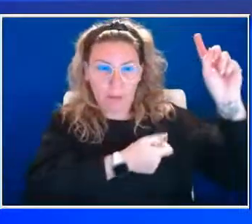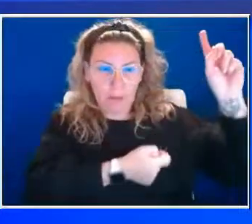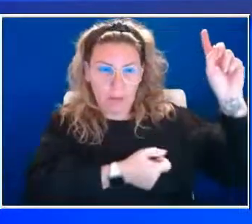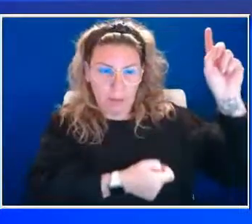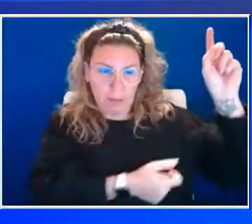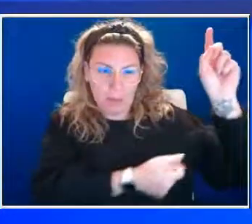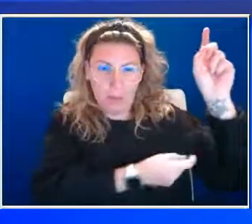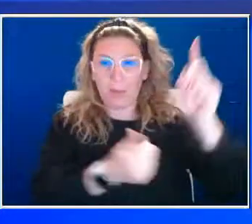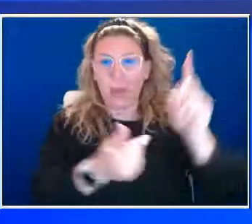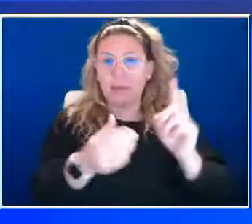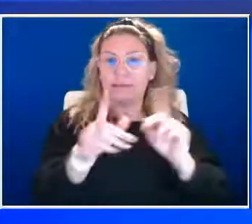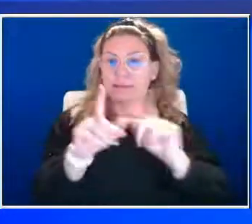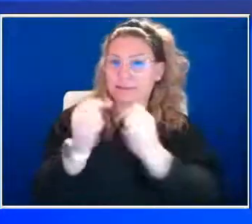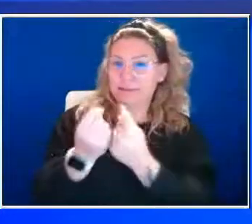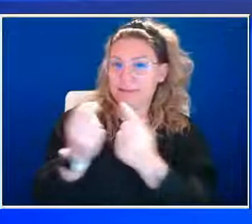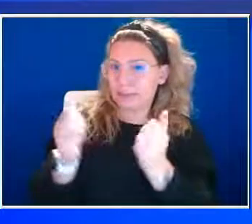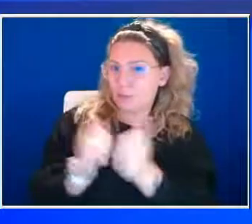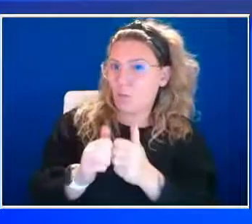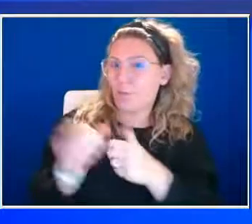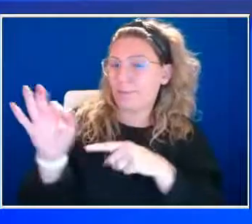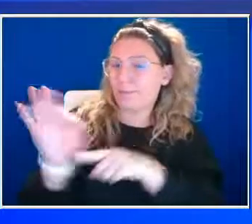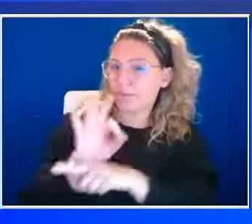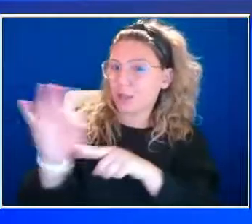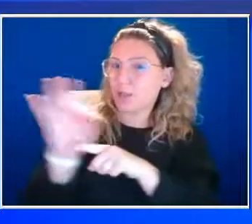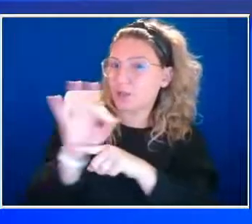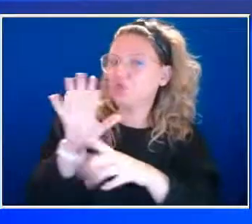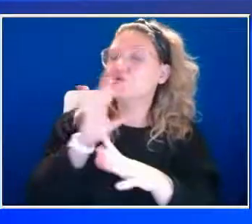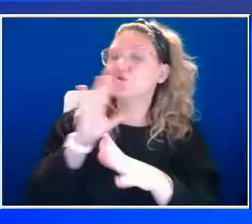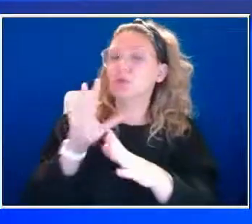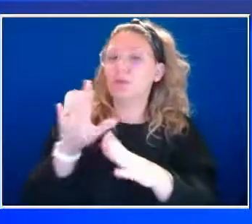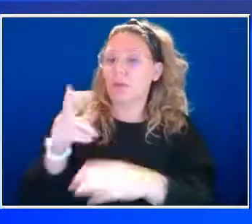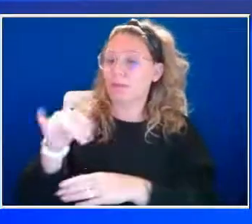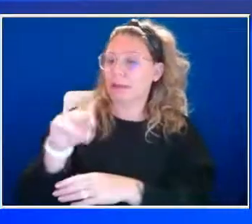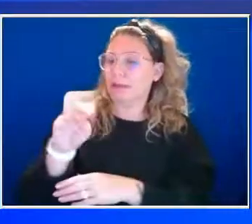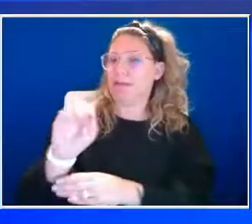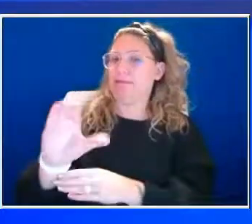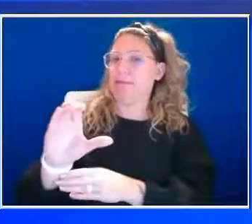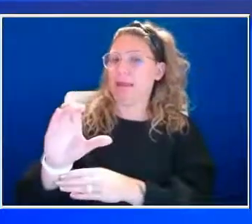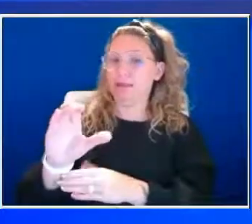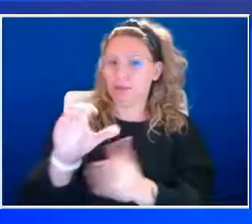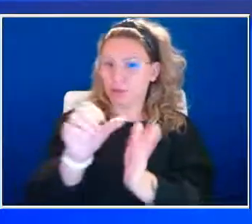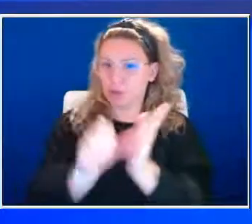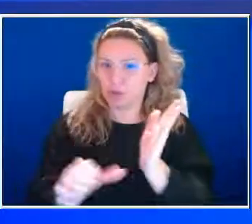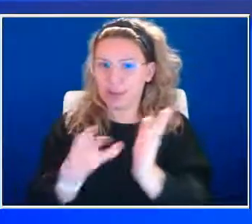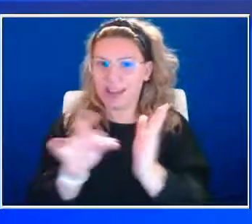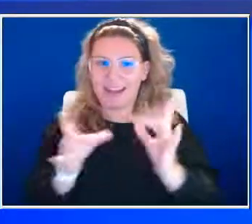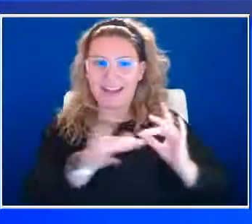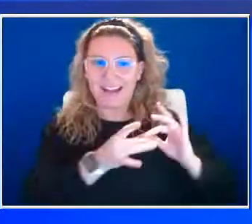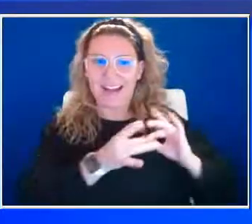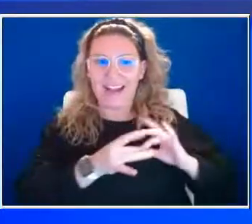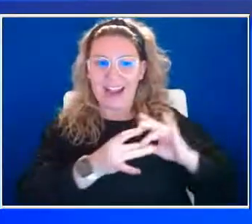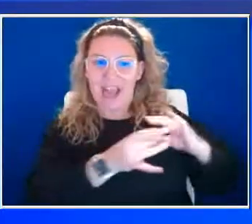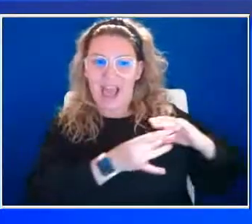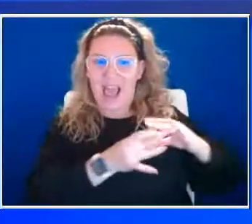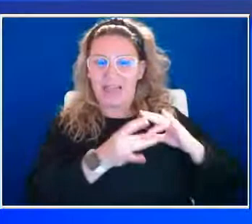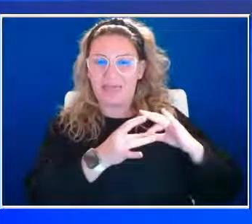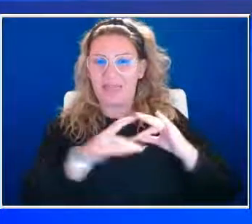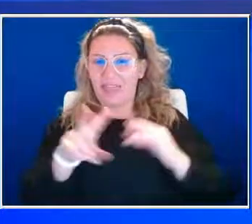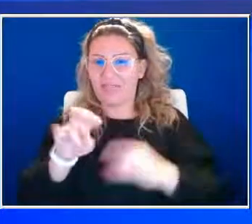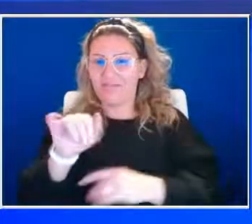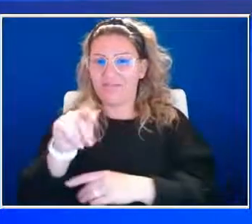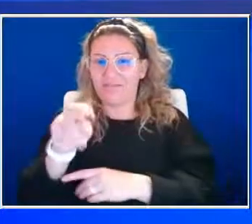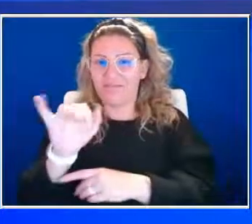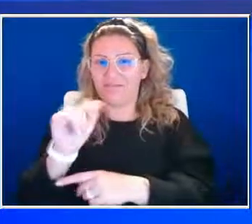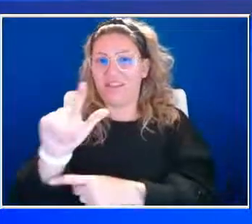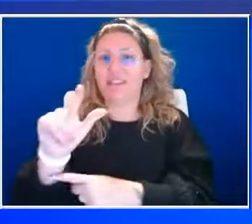microvascular fellowship-trained plastic surgeons here at KU, and they are able to reconnect those vessels. So I'm able to map out